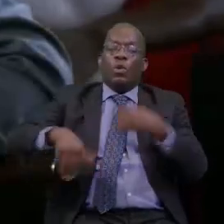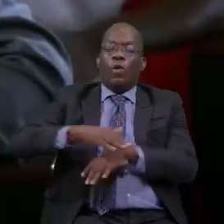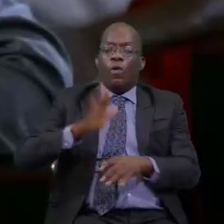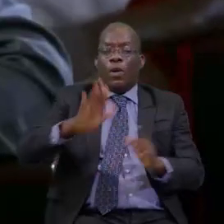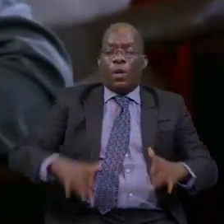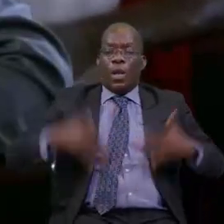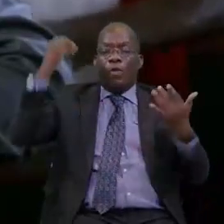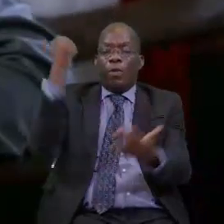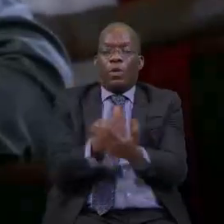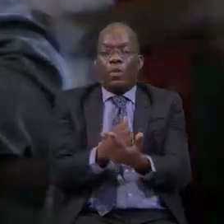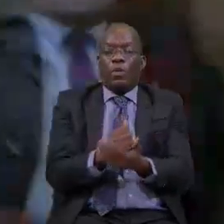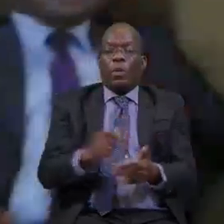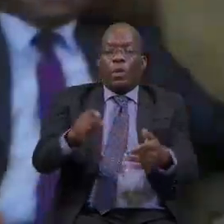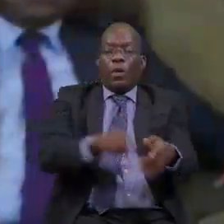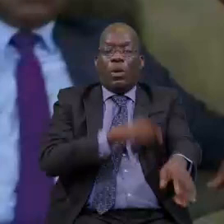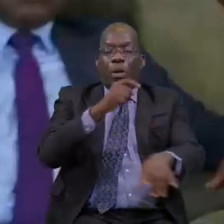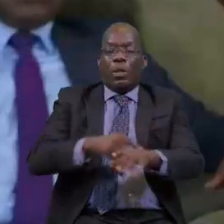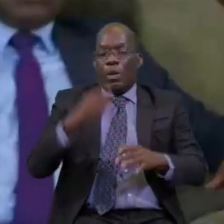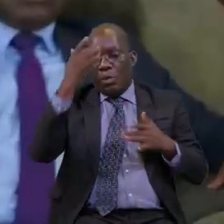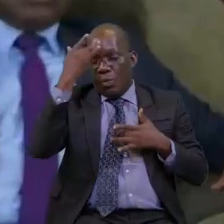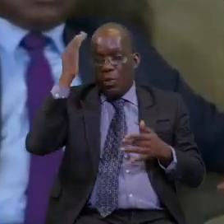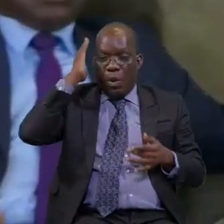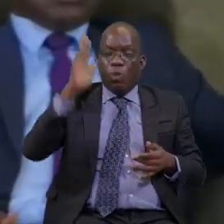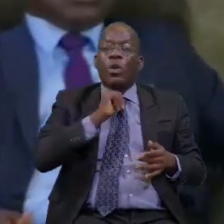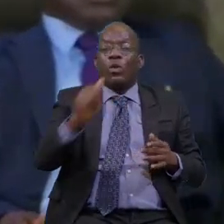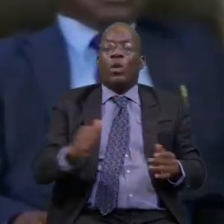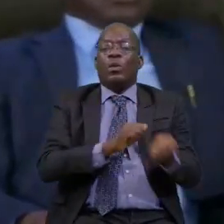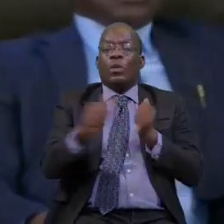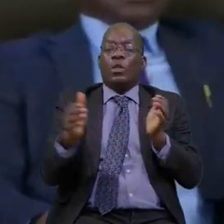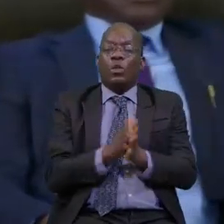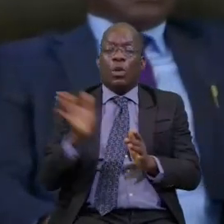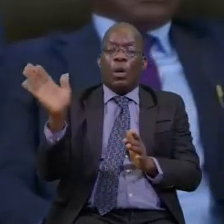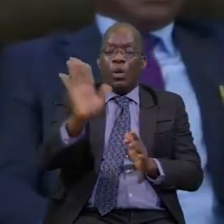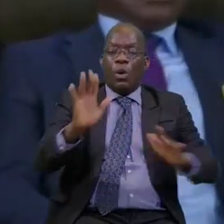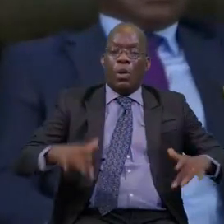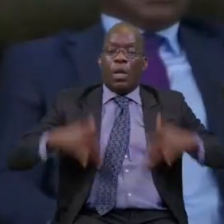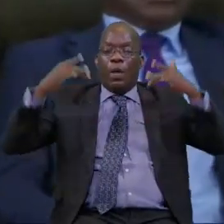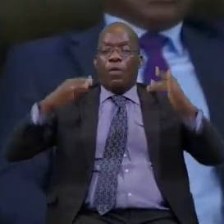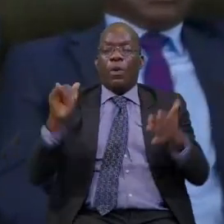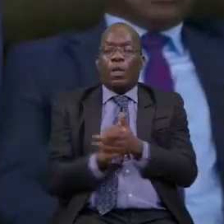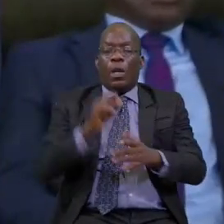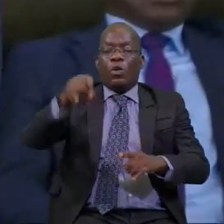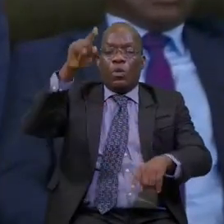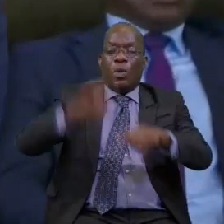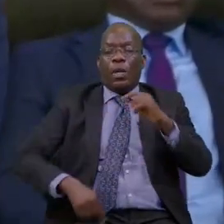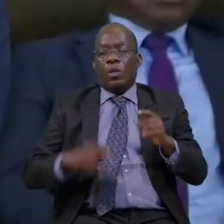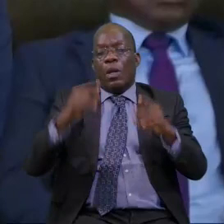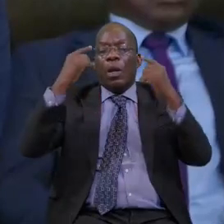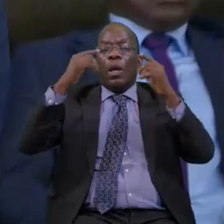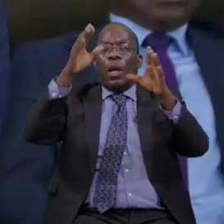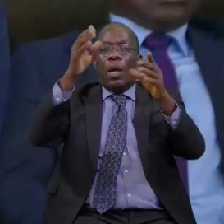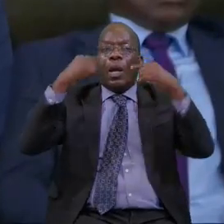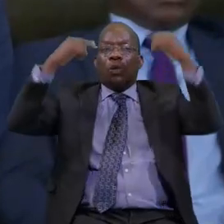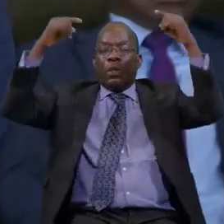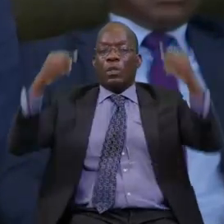Amen. Long-standing disease will not ravage your life, that you cannot achieve what the Lord sent you here